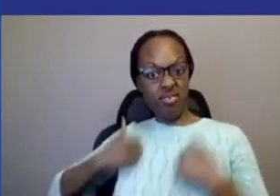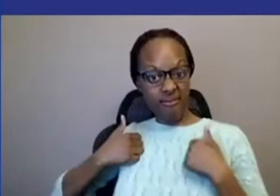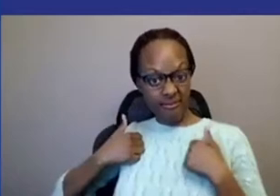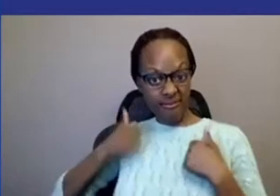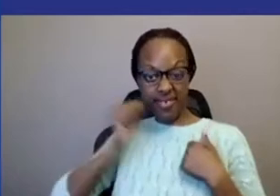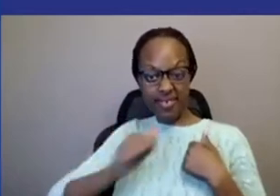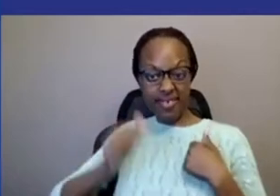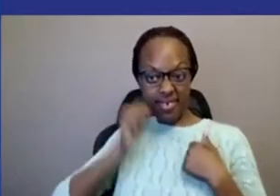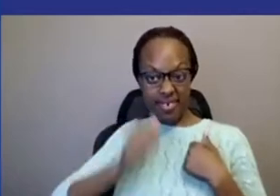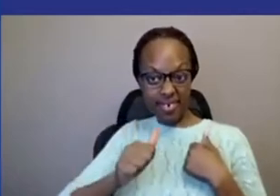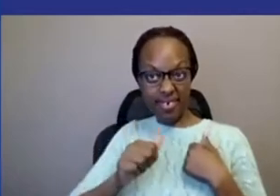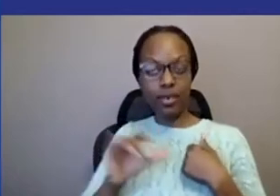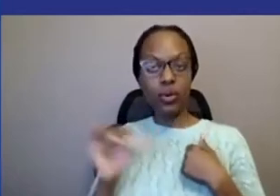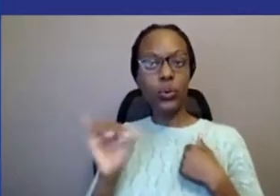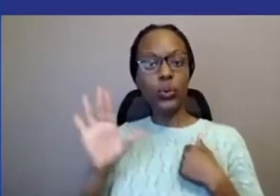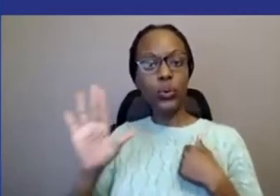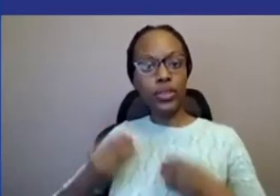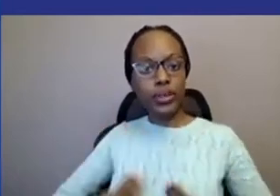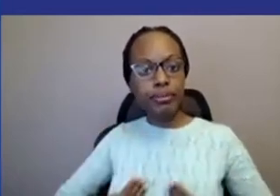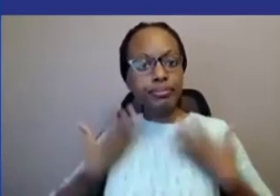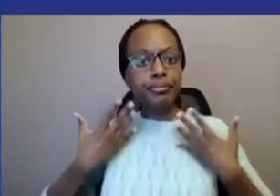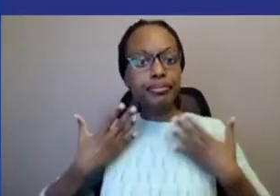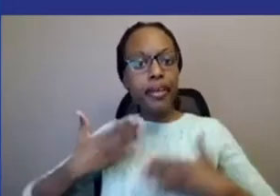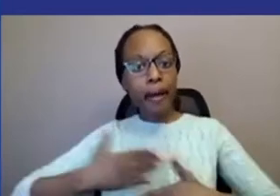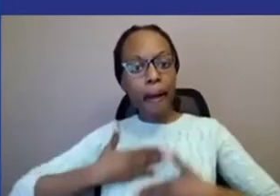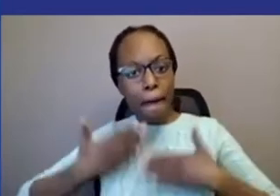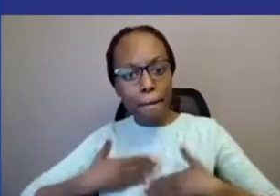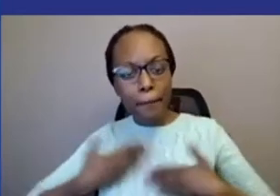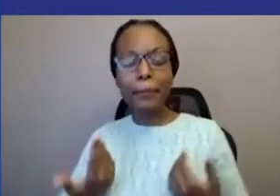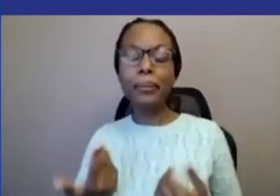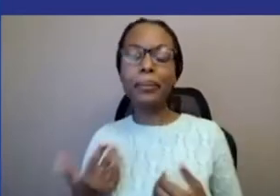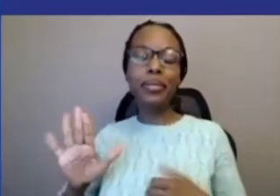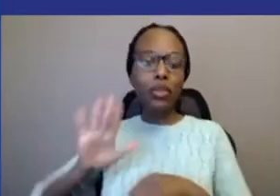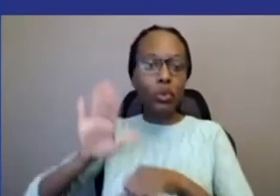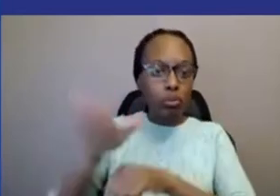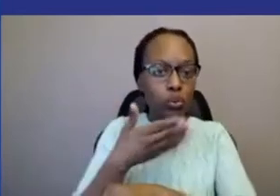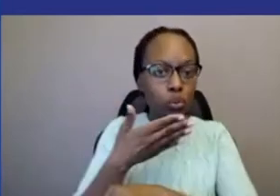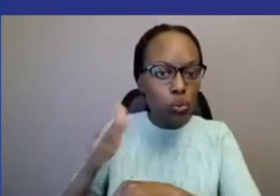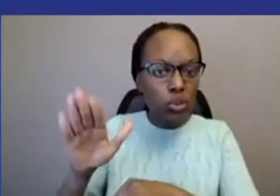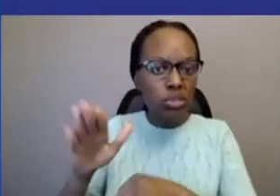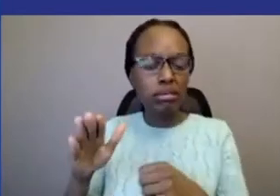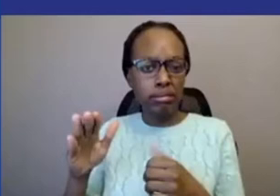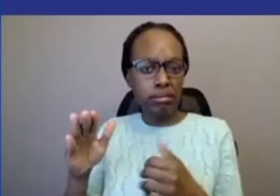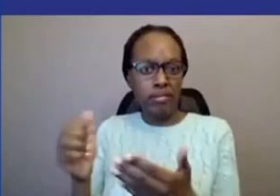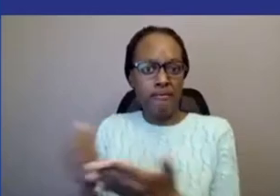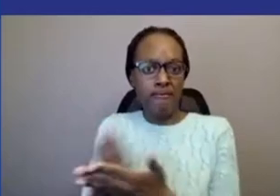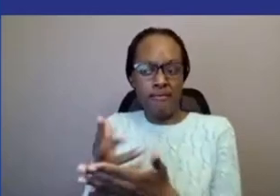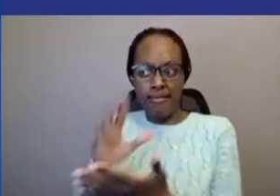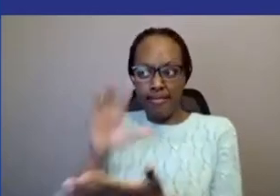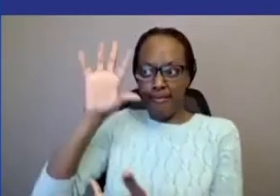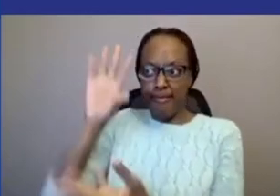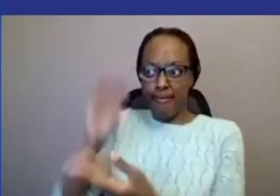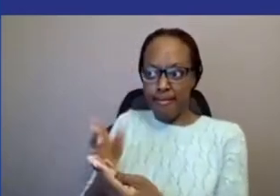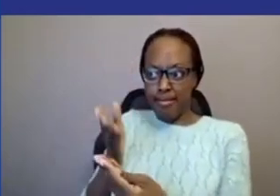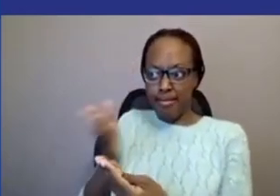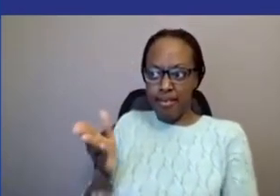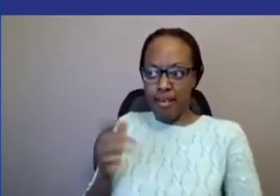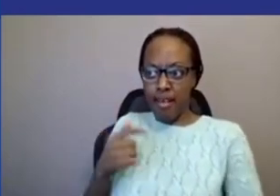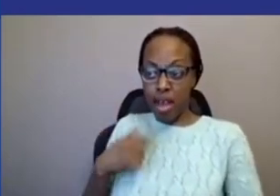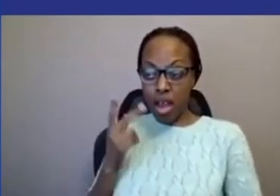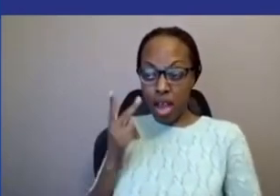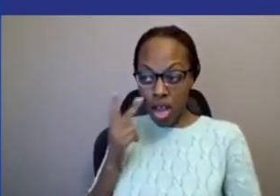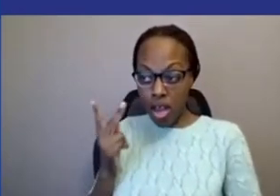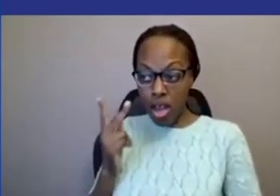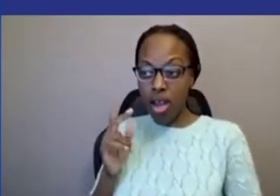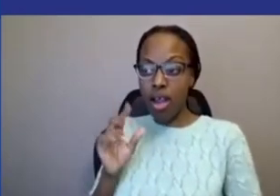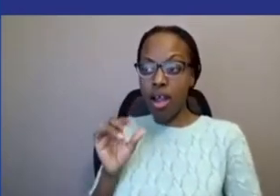and in the joy and in the happiness and in the music of it all. And it was then and there that I said, I've got my